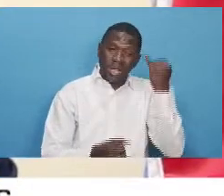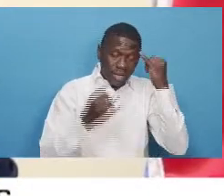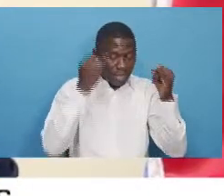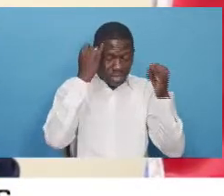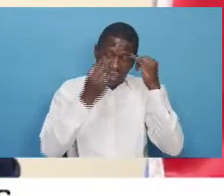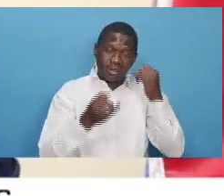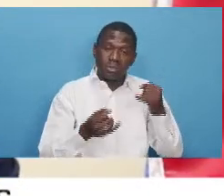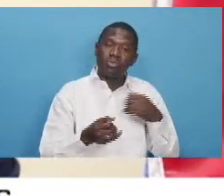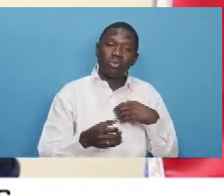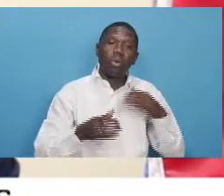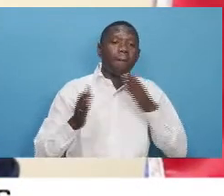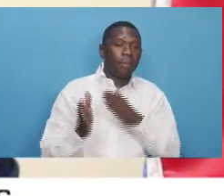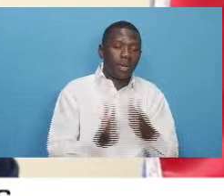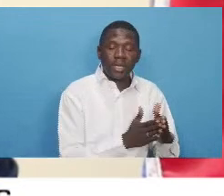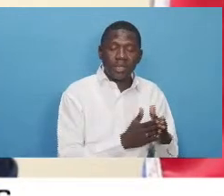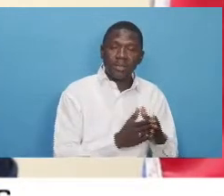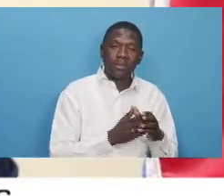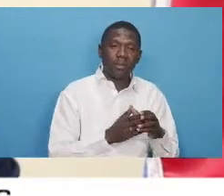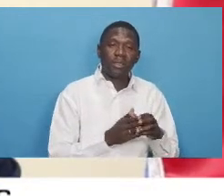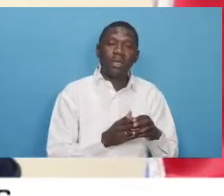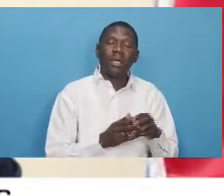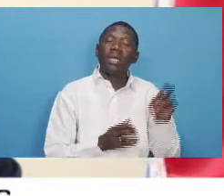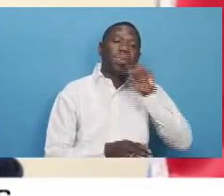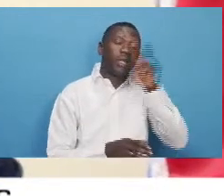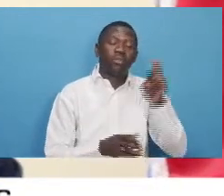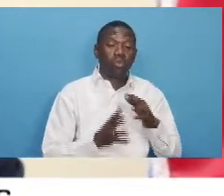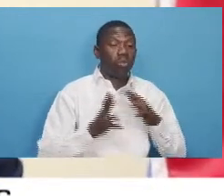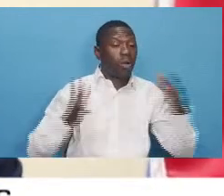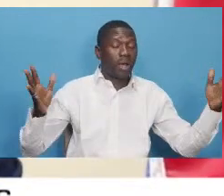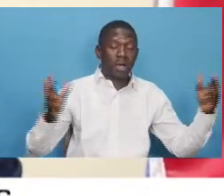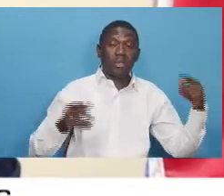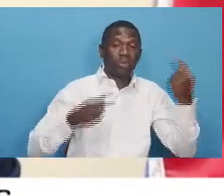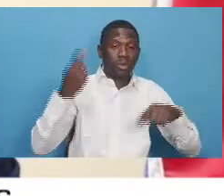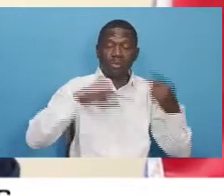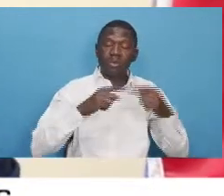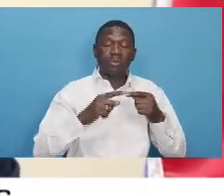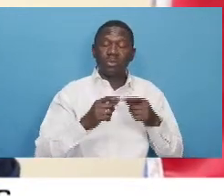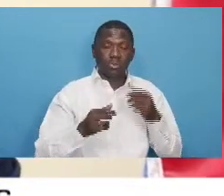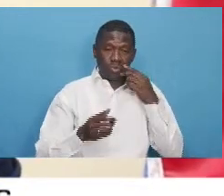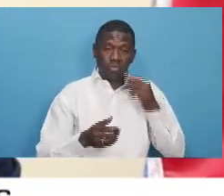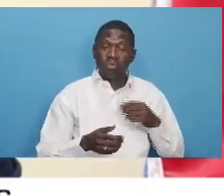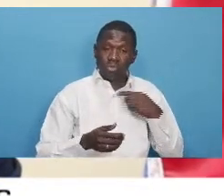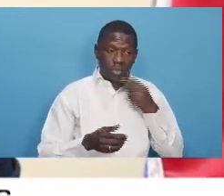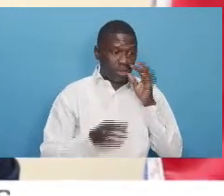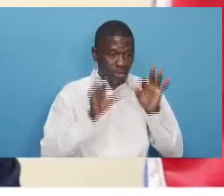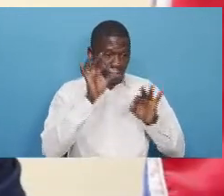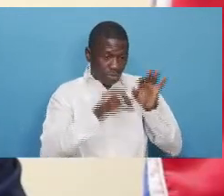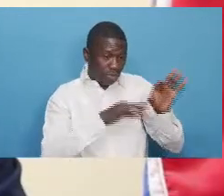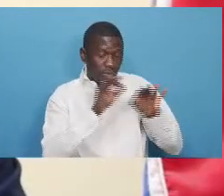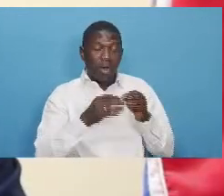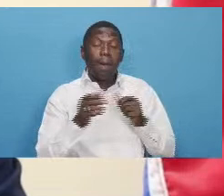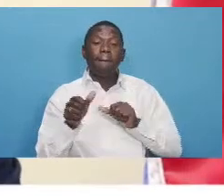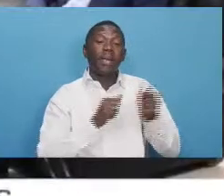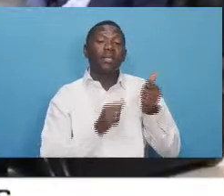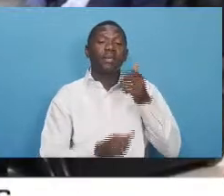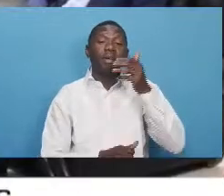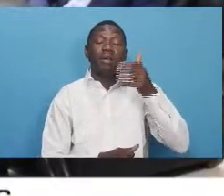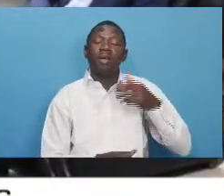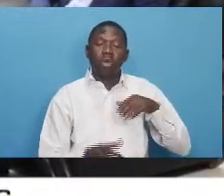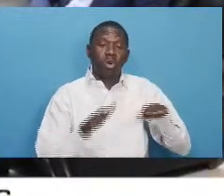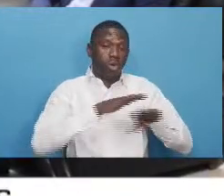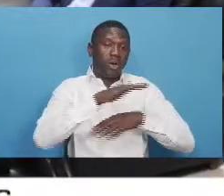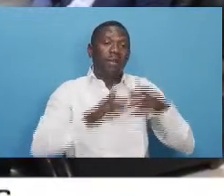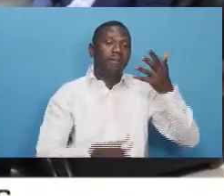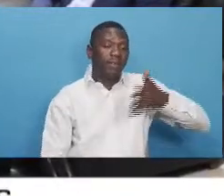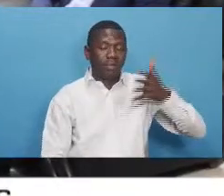nationwide tournament and recruit the best of under 15 that can go out there and participate on behalf of the country. He